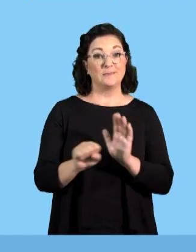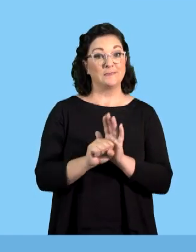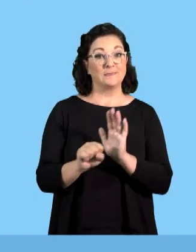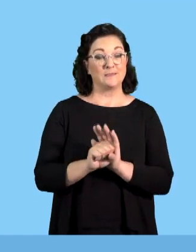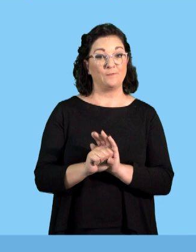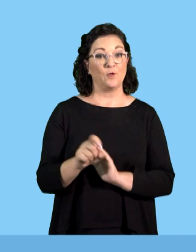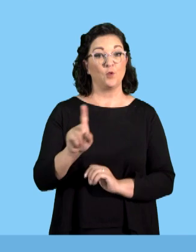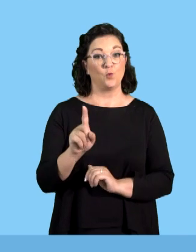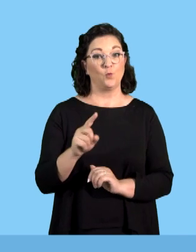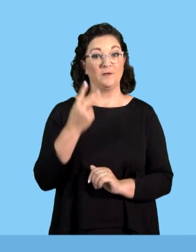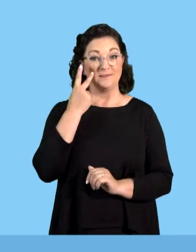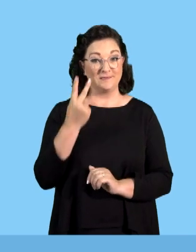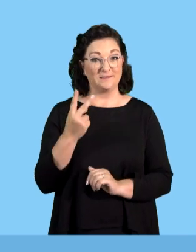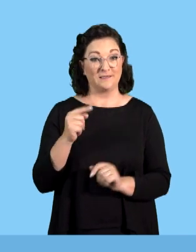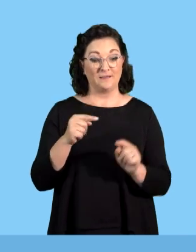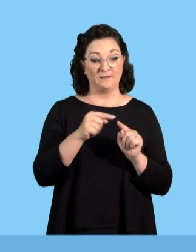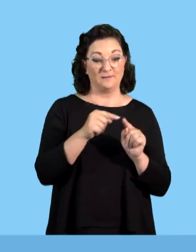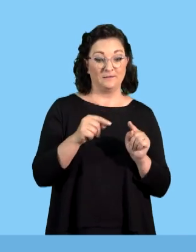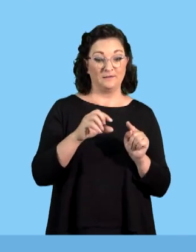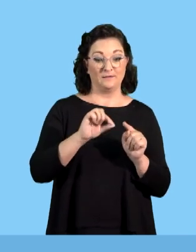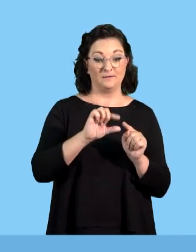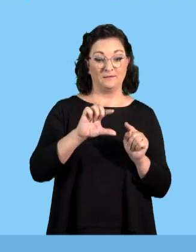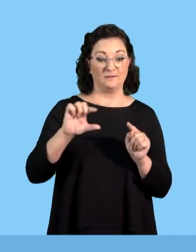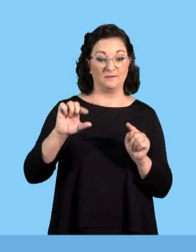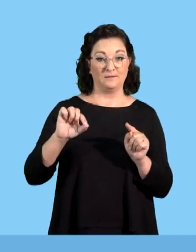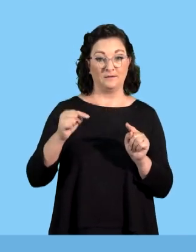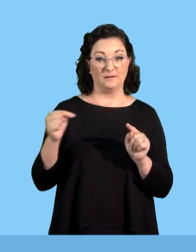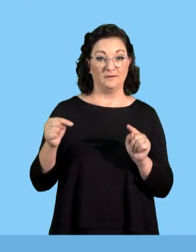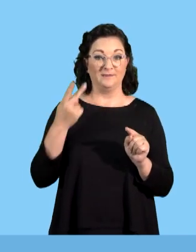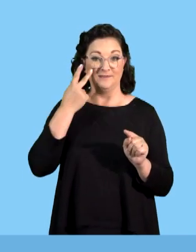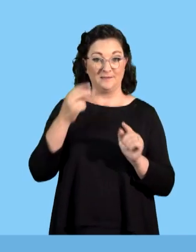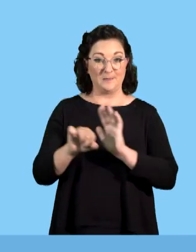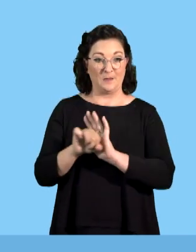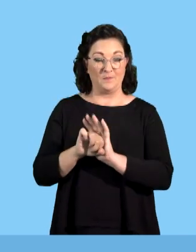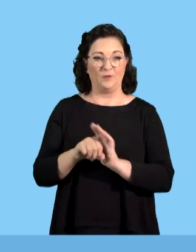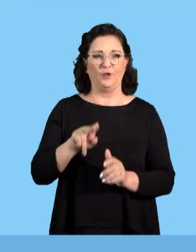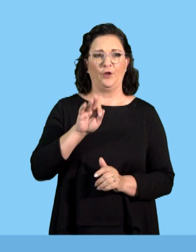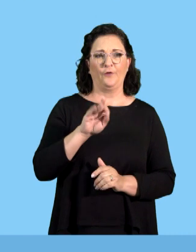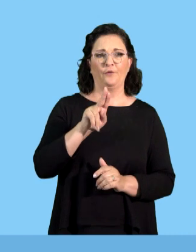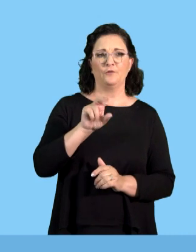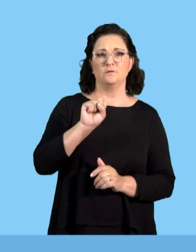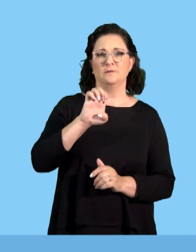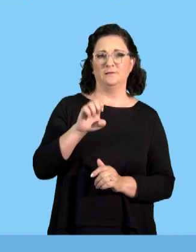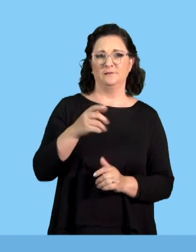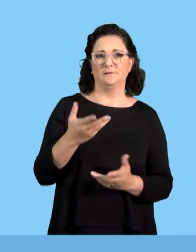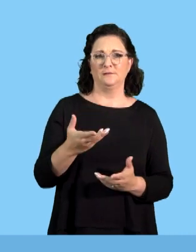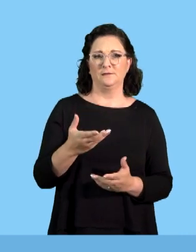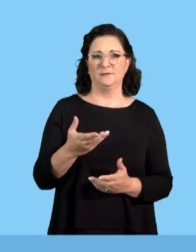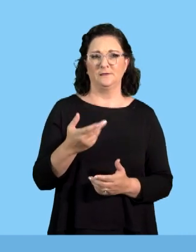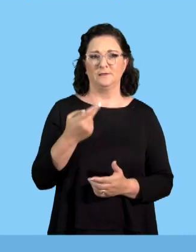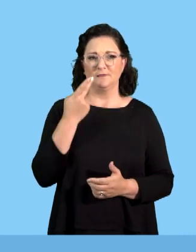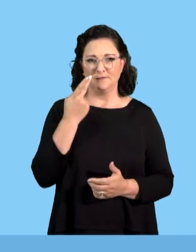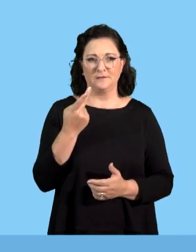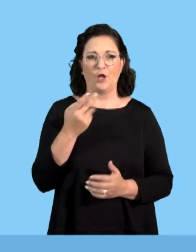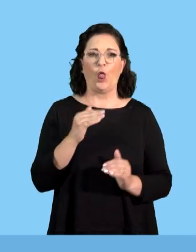symbol for a fuse is also given on the side here. So now, fuses, they contain a low